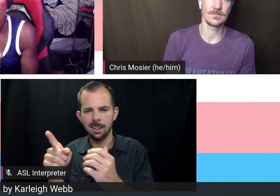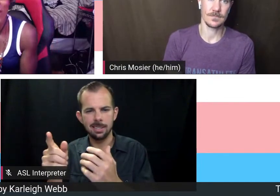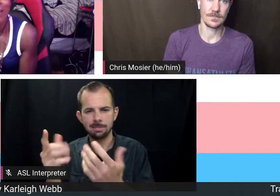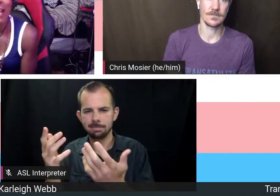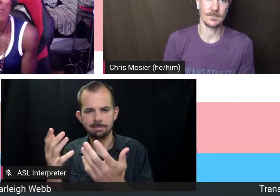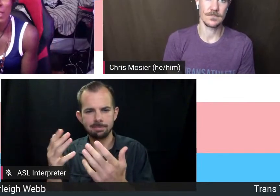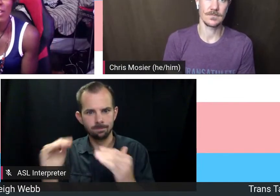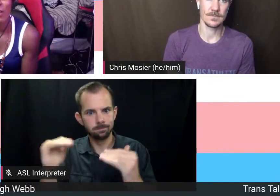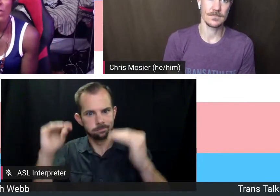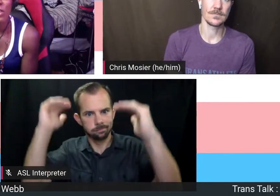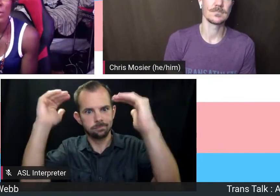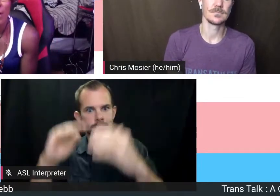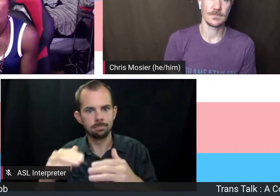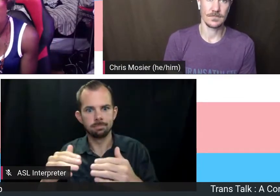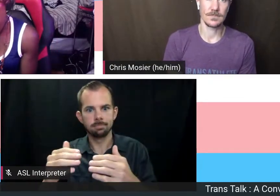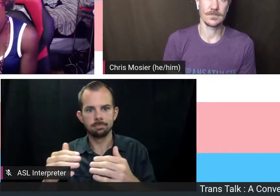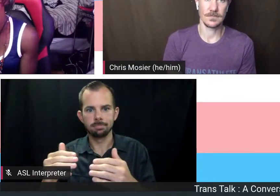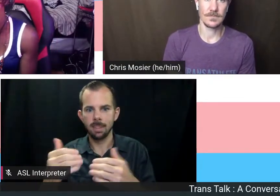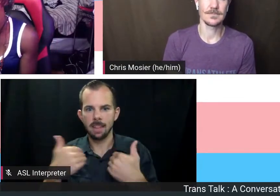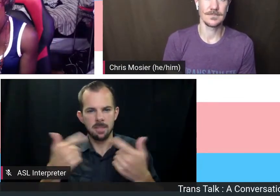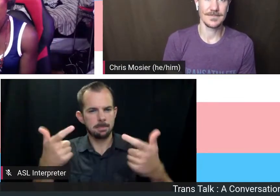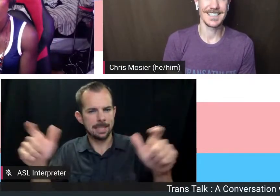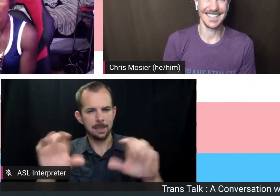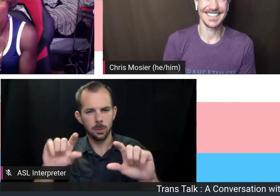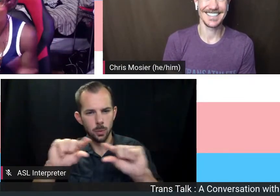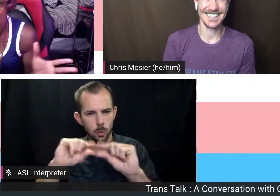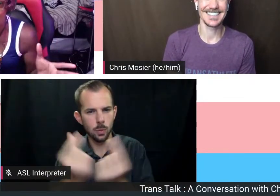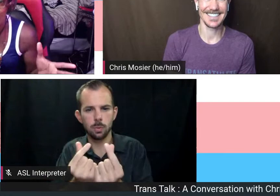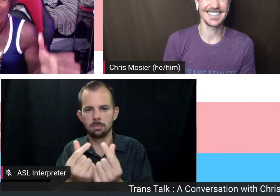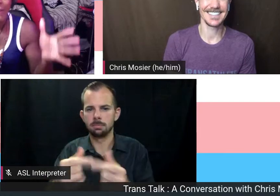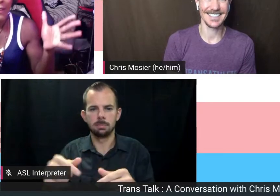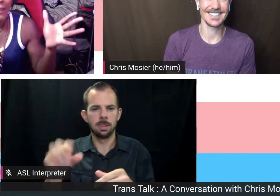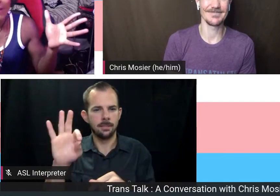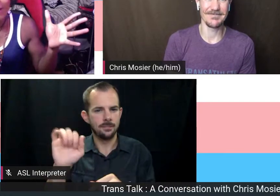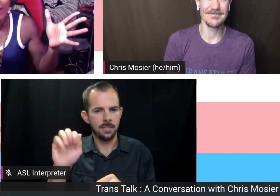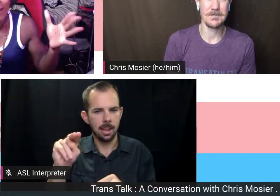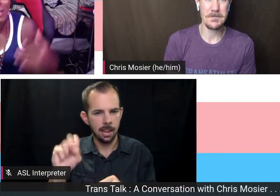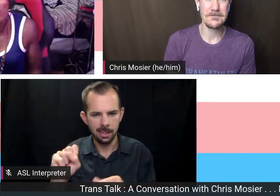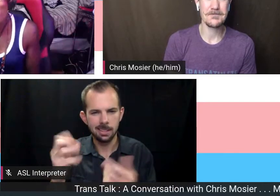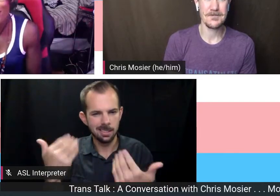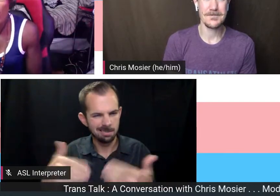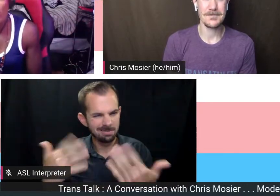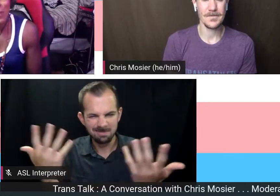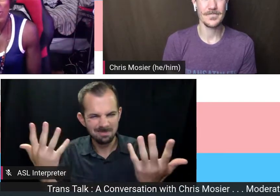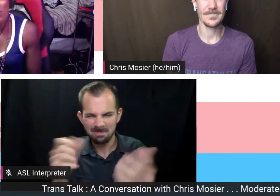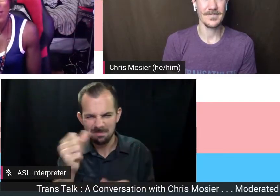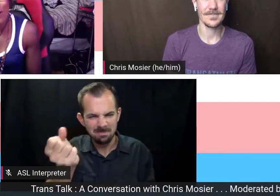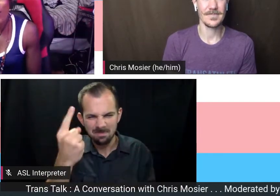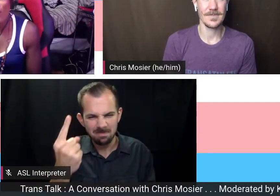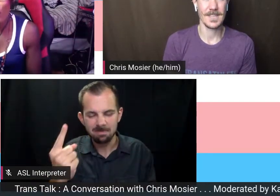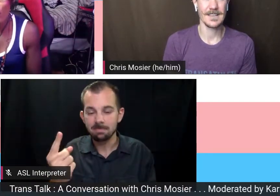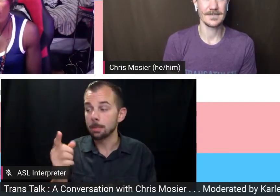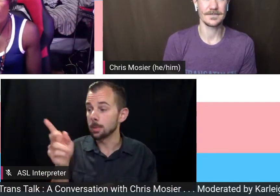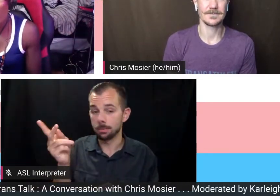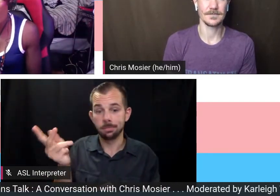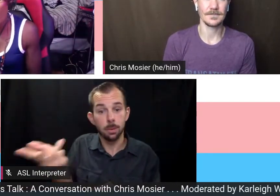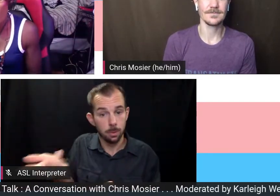Miller. Shout out and much love to you both. They're heading out to college over the next week. And you see those pictures, and